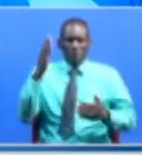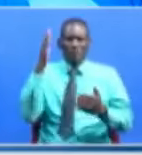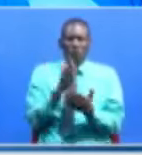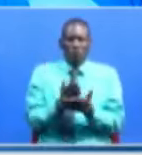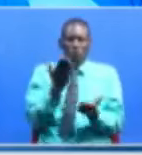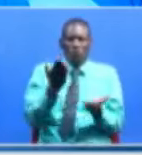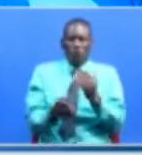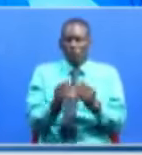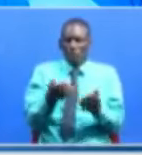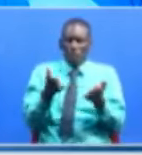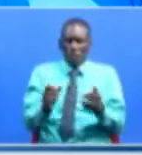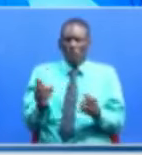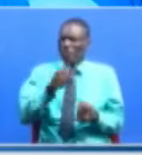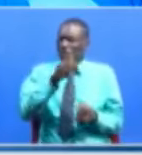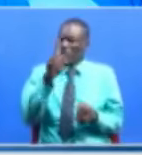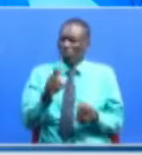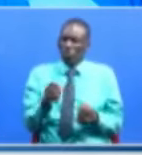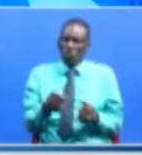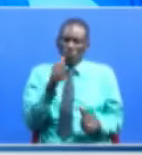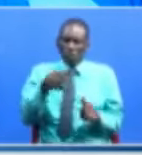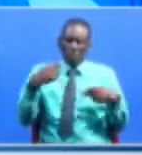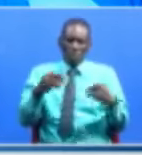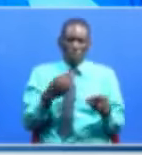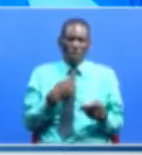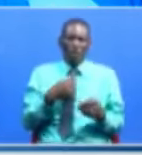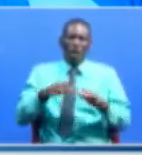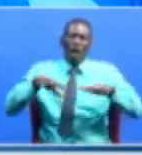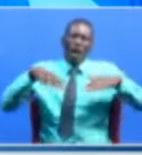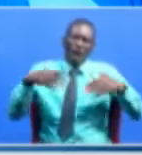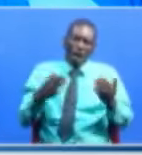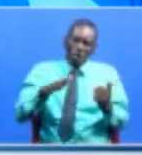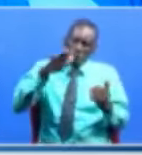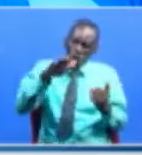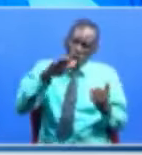The question on everyone's mind is, how low can the shilling